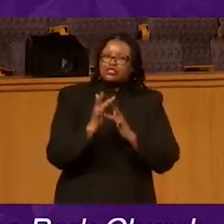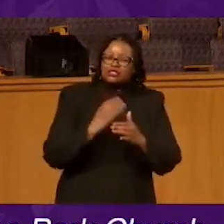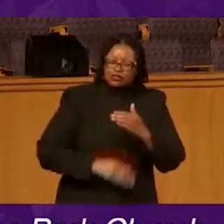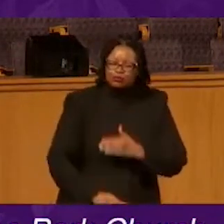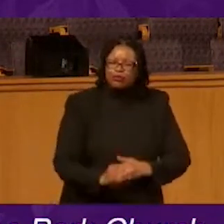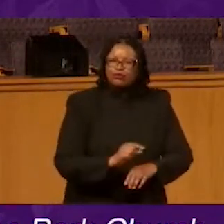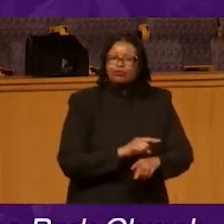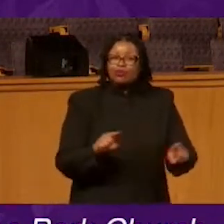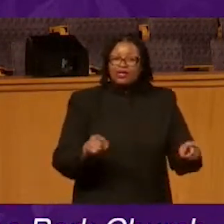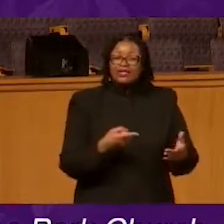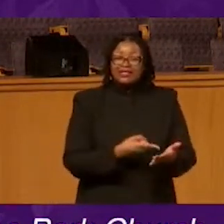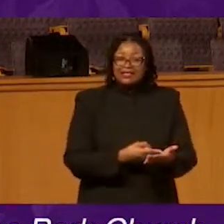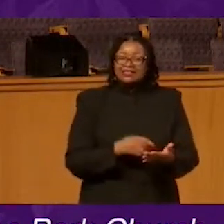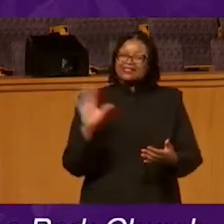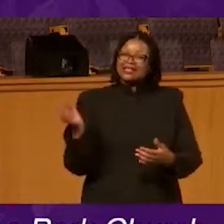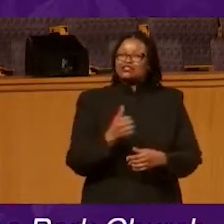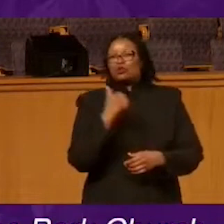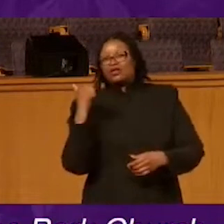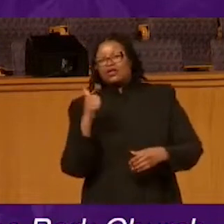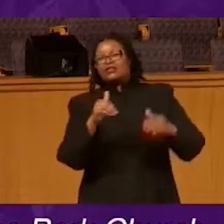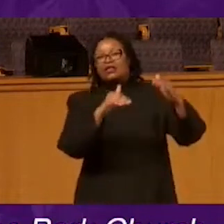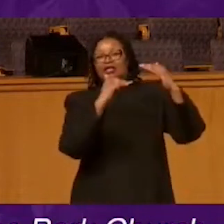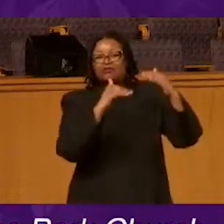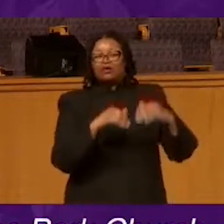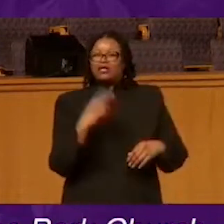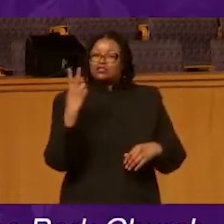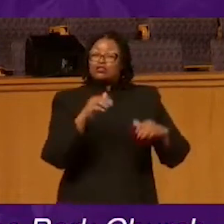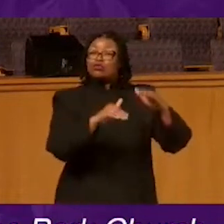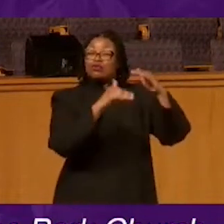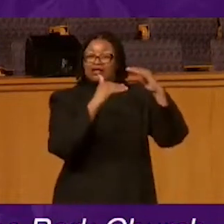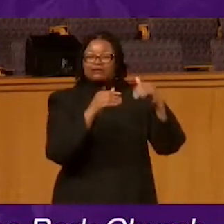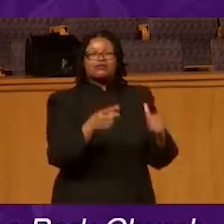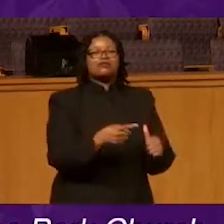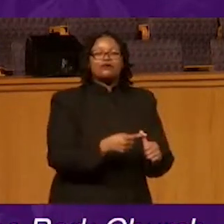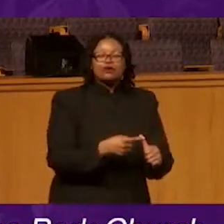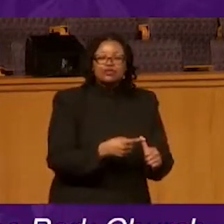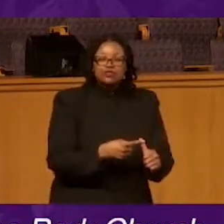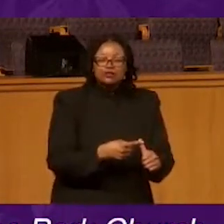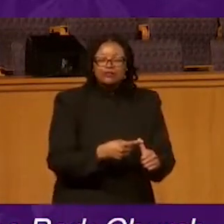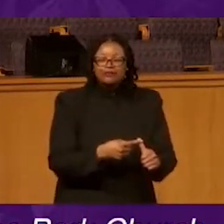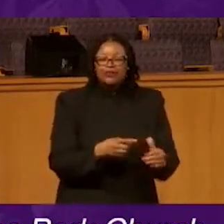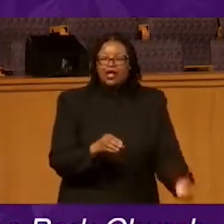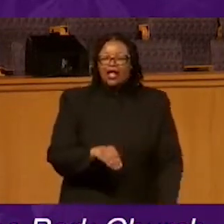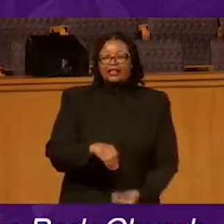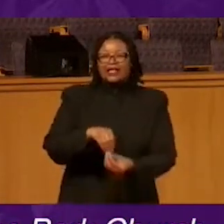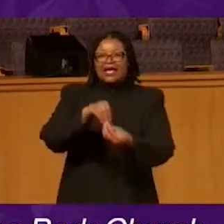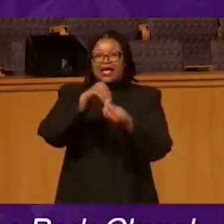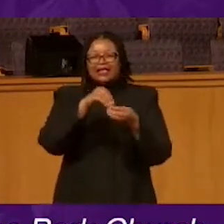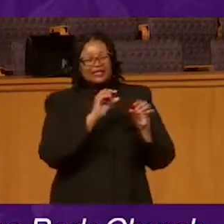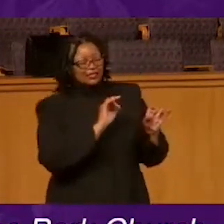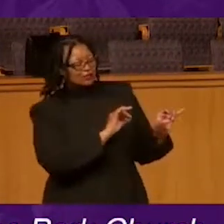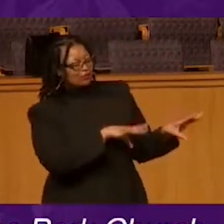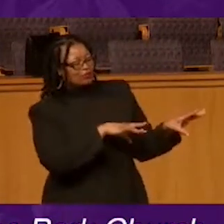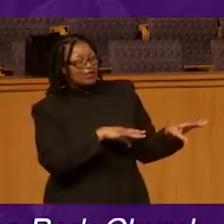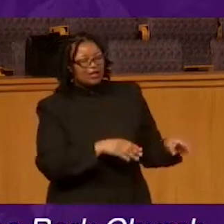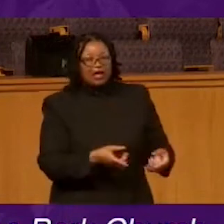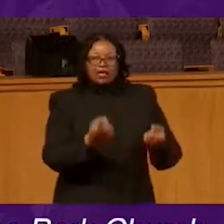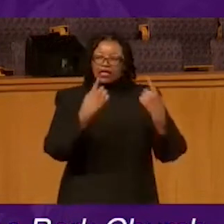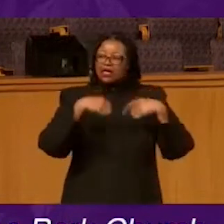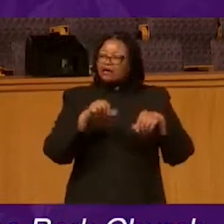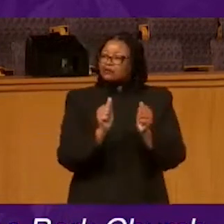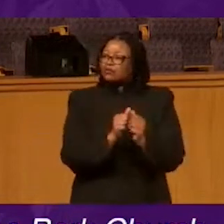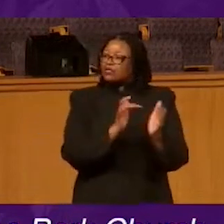it to another level. And it hits on two levels. The first is the added scrutiny that comes with